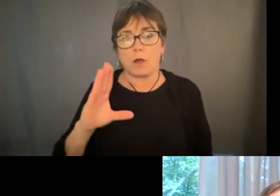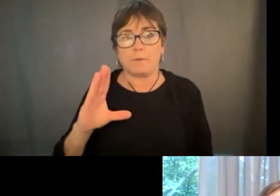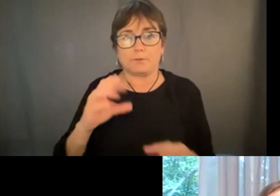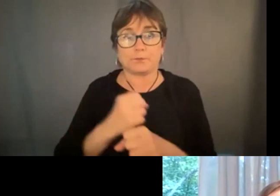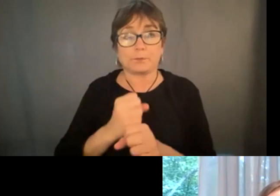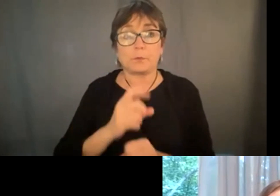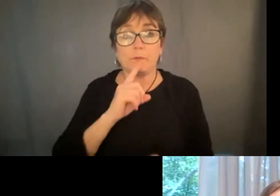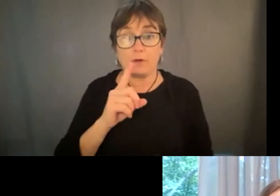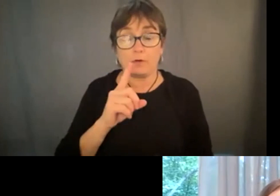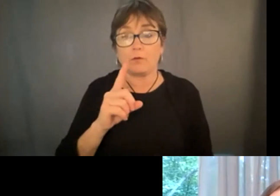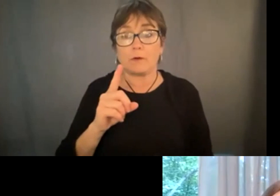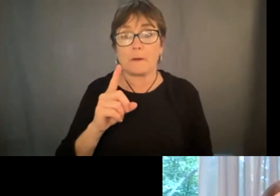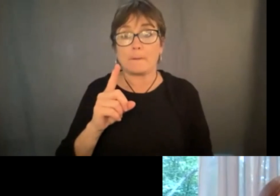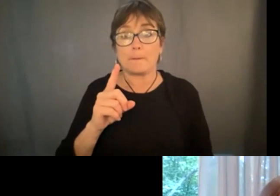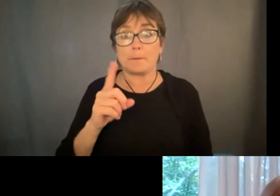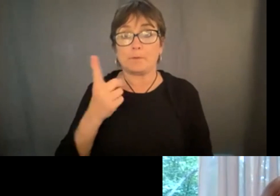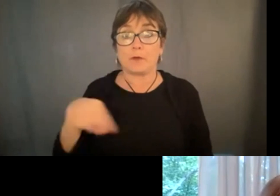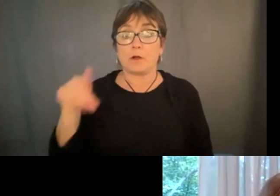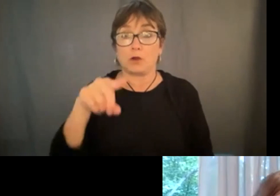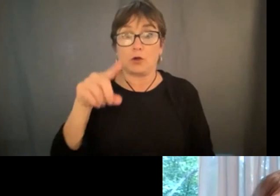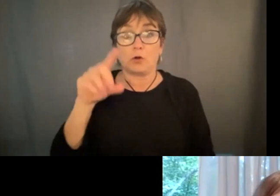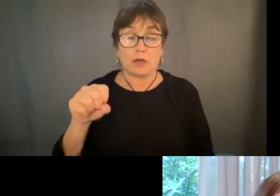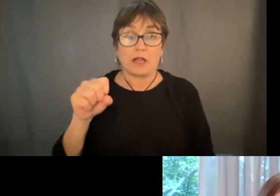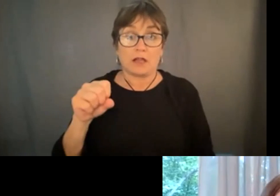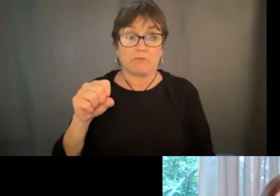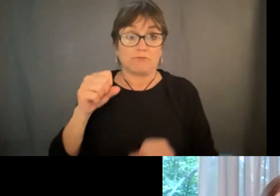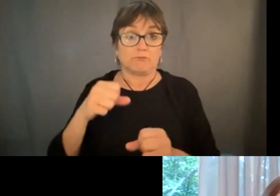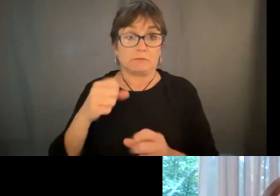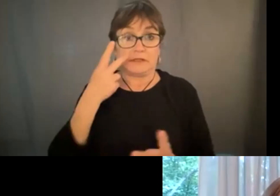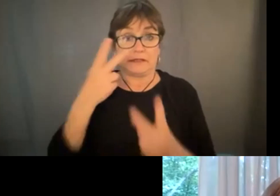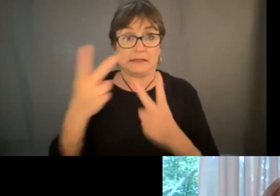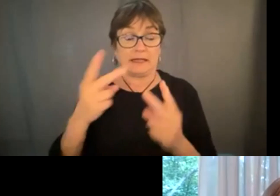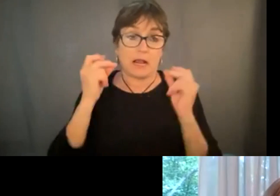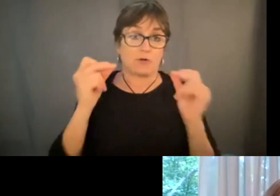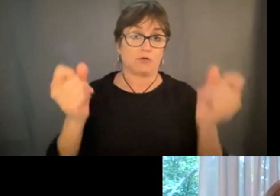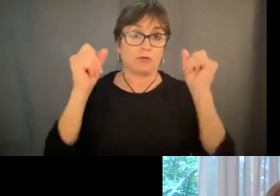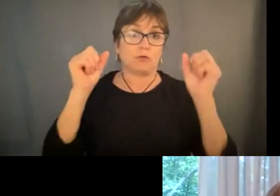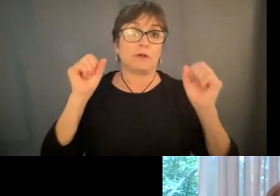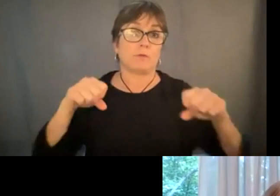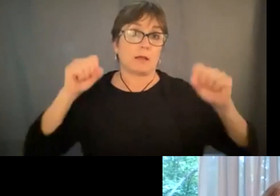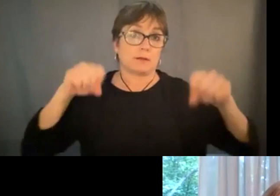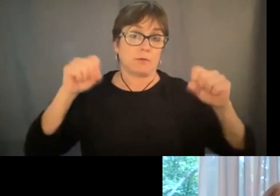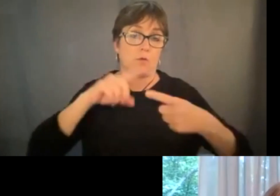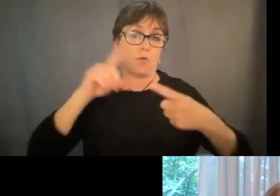you are able to get access to it as soon as it is released.